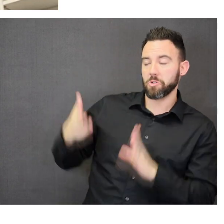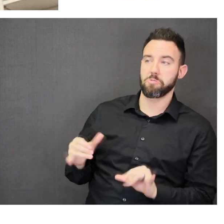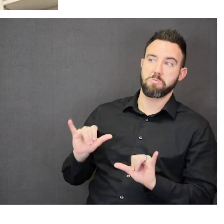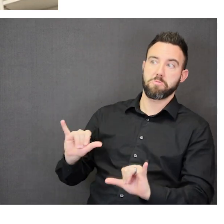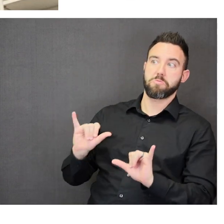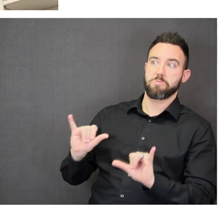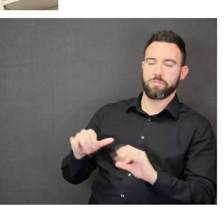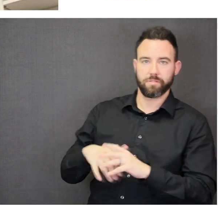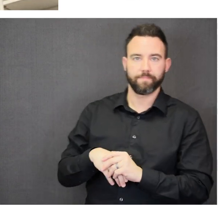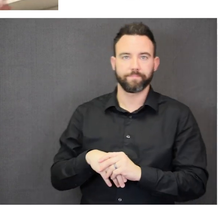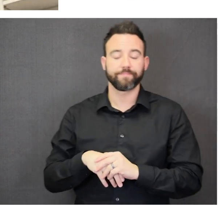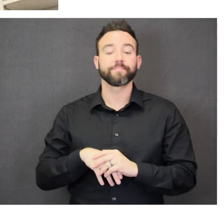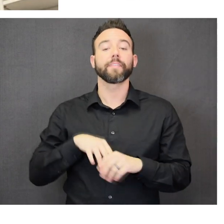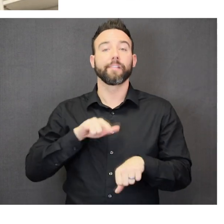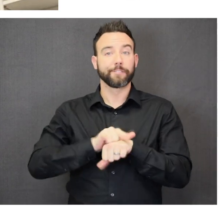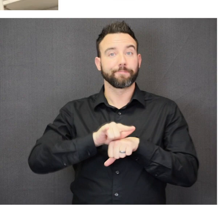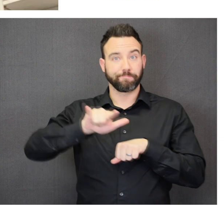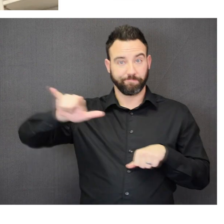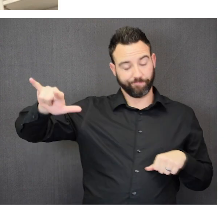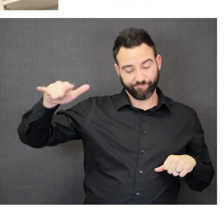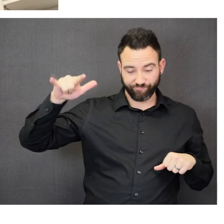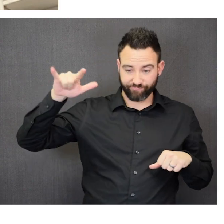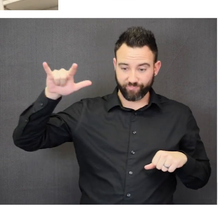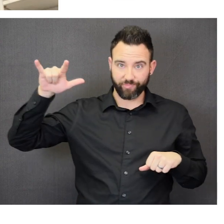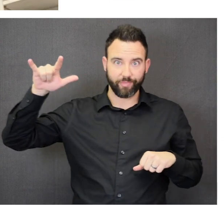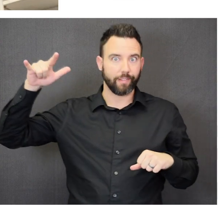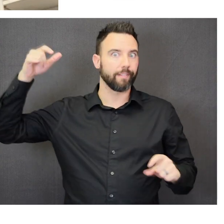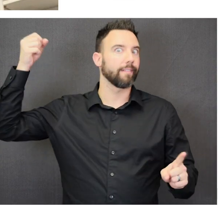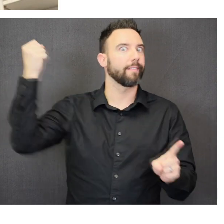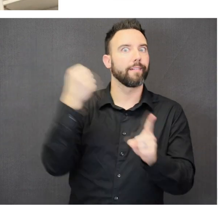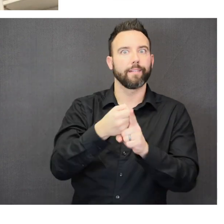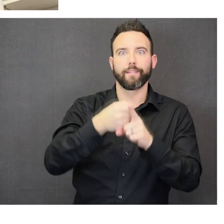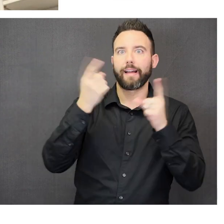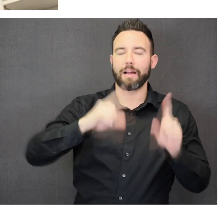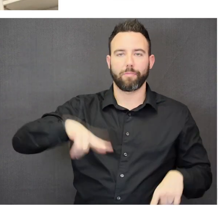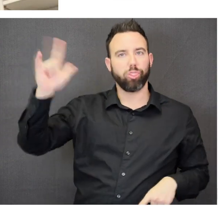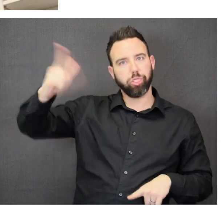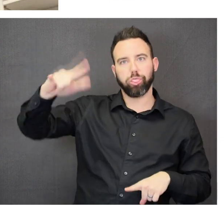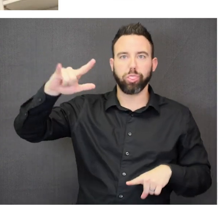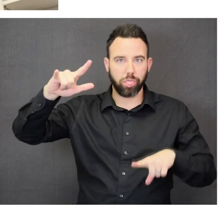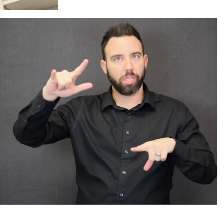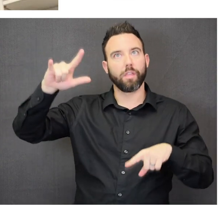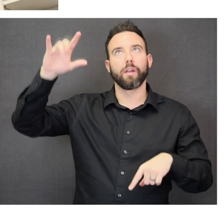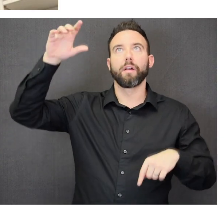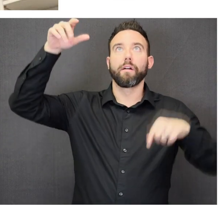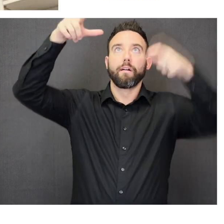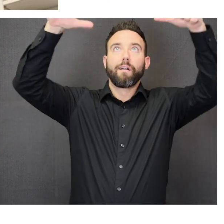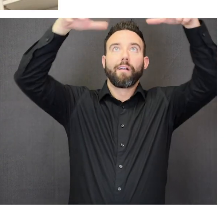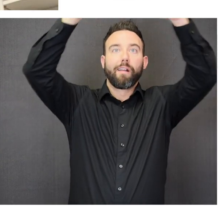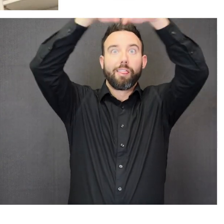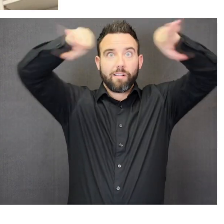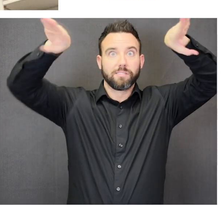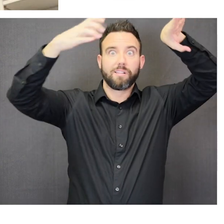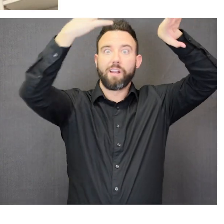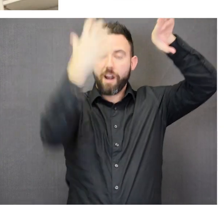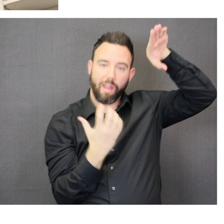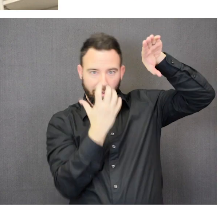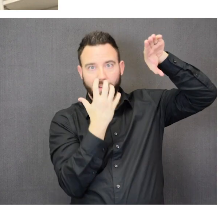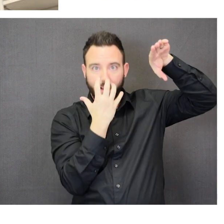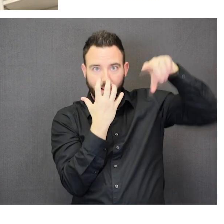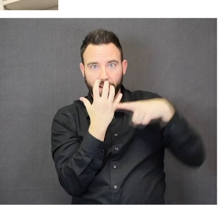of crisis, the oxygen mask falls and the announcement is put the oxygen mask on your face